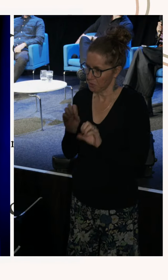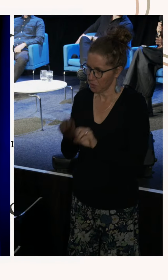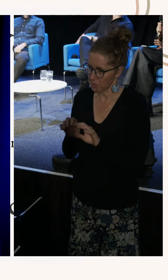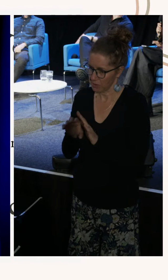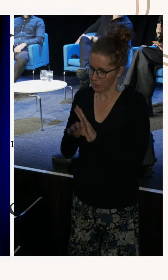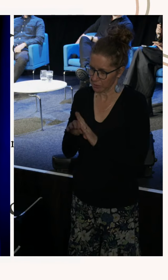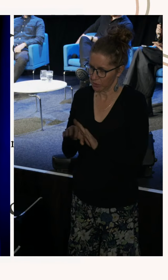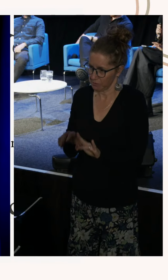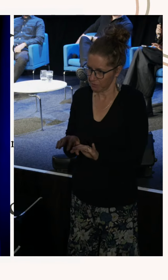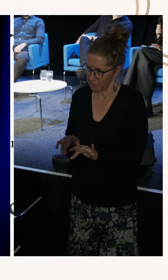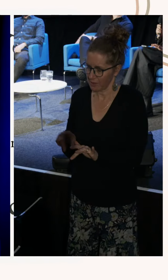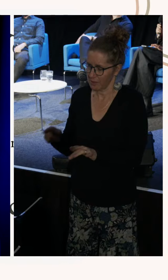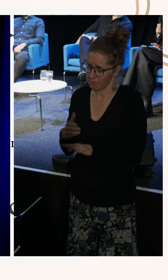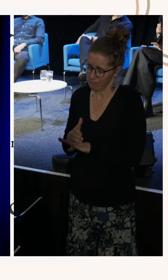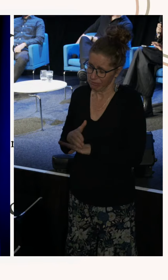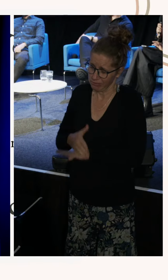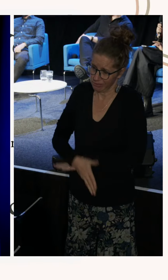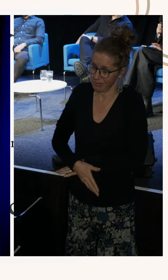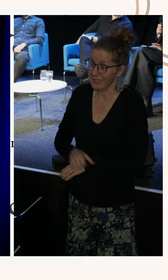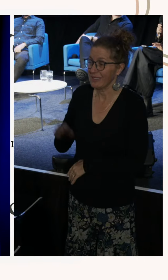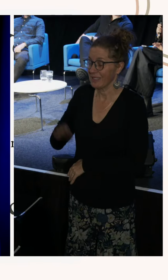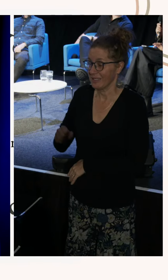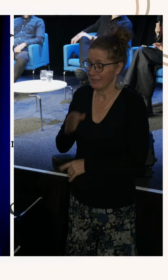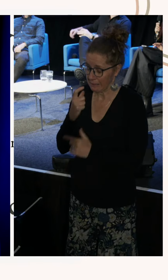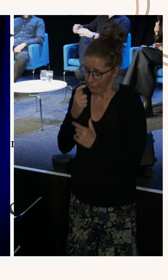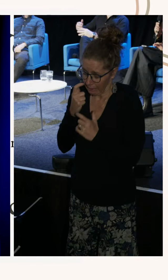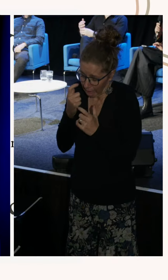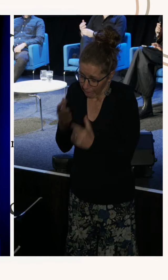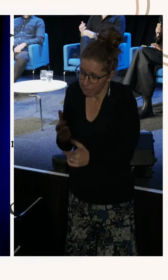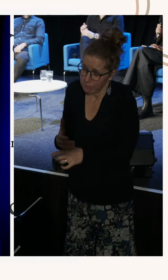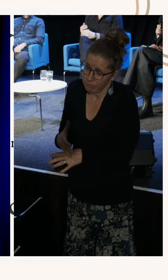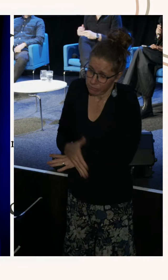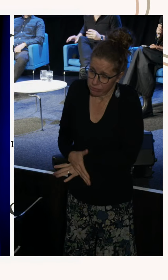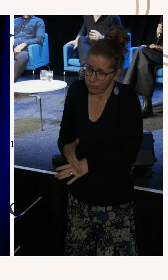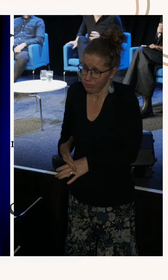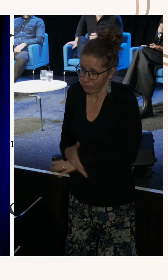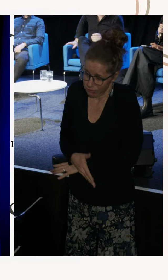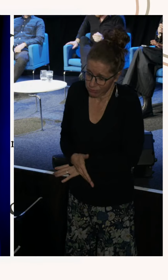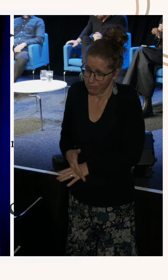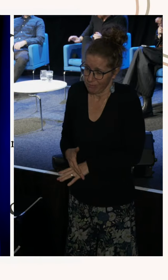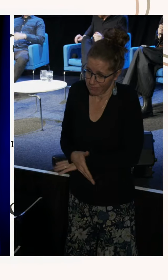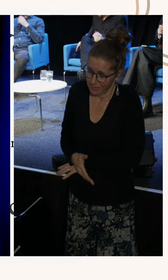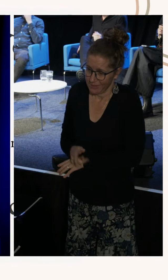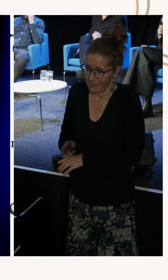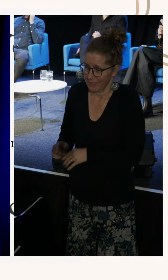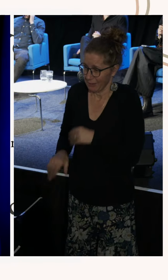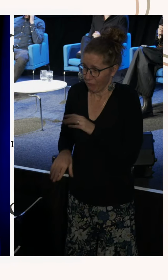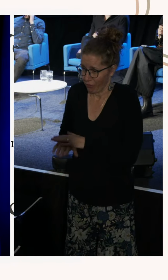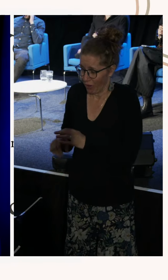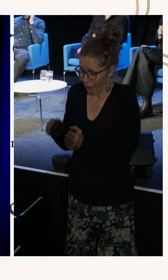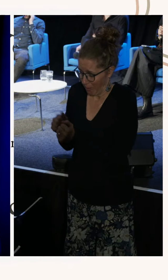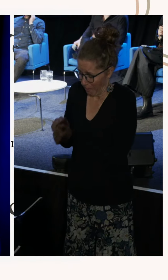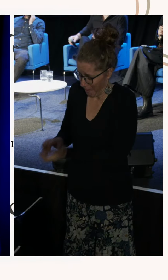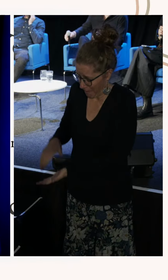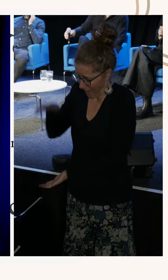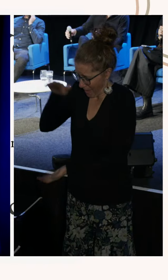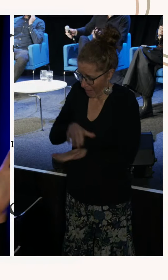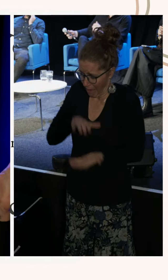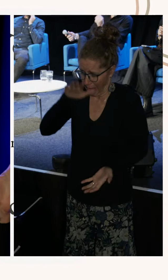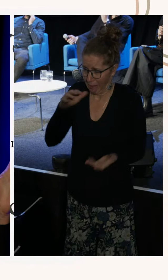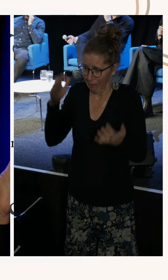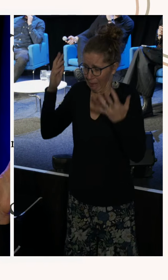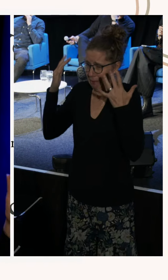project. Arduously, painstakingly, covered in paper,